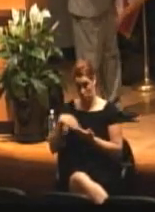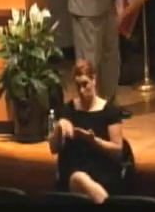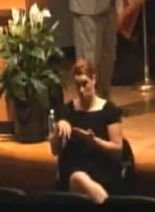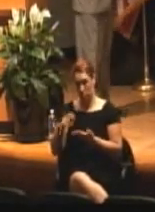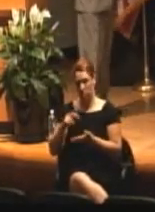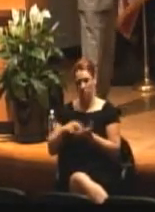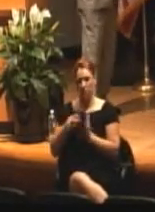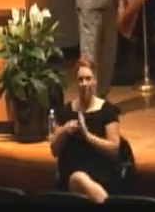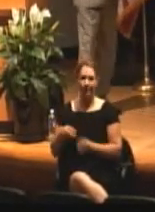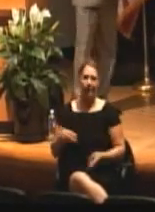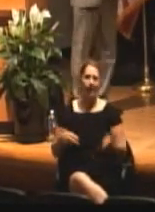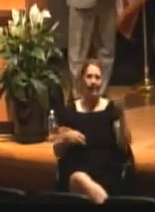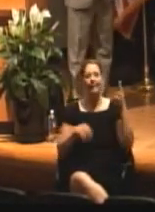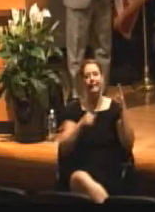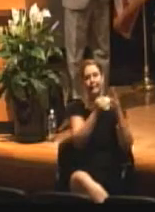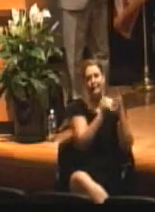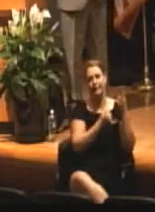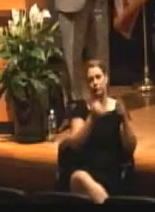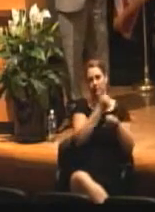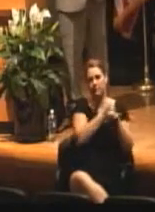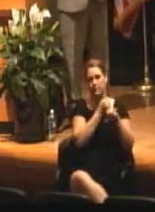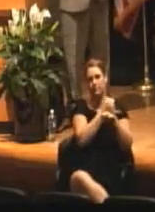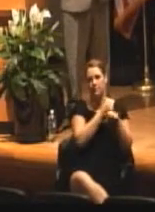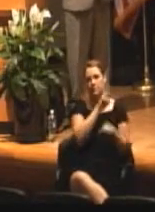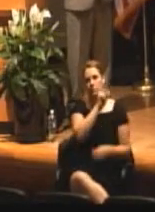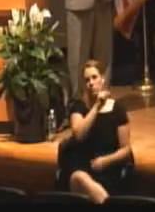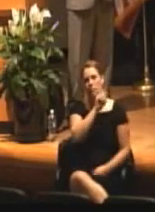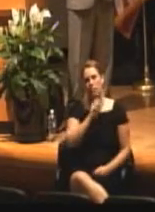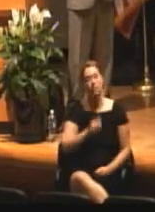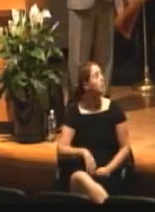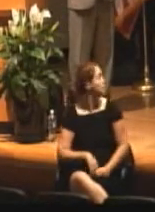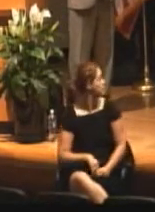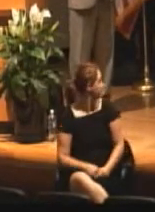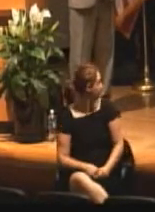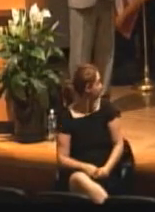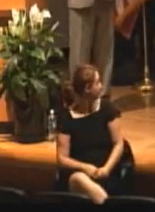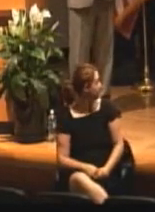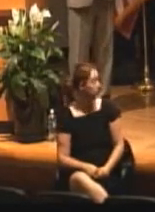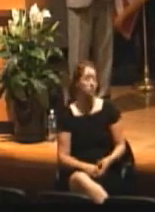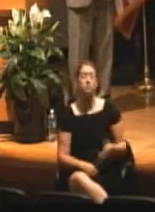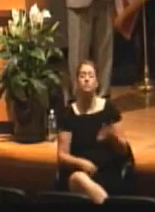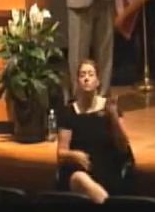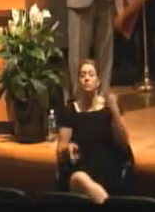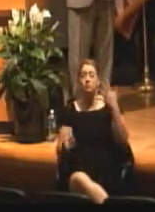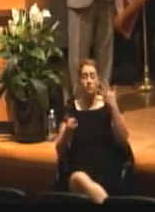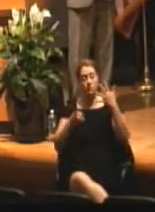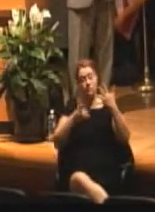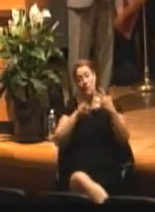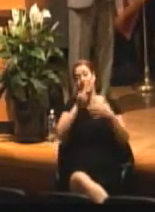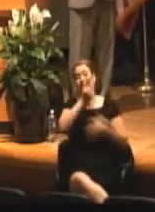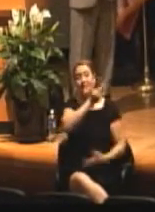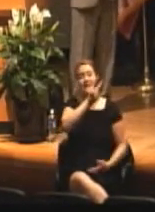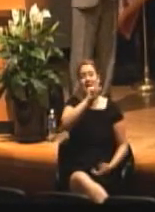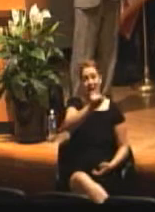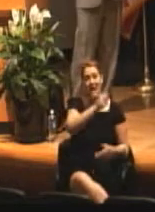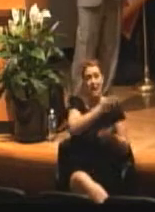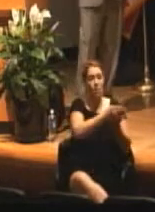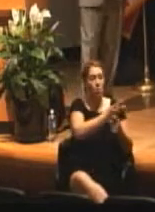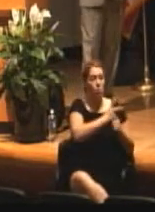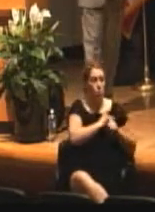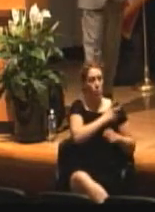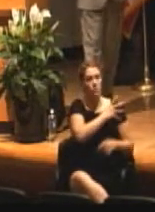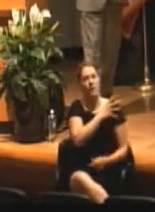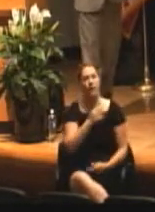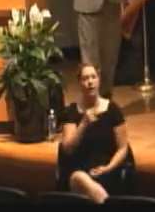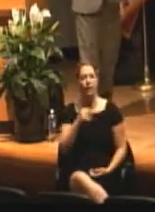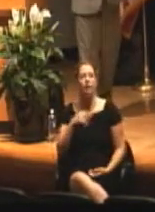FHA is a little bit more lenient on scores, and so are VA loans. Does anybody in here have a VA loan or would be looking for a VA loan